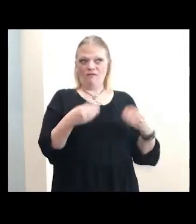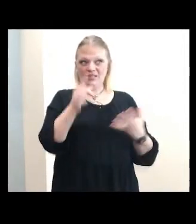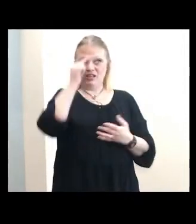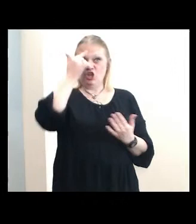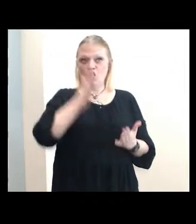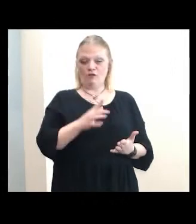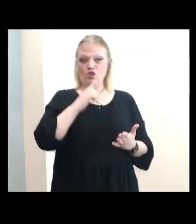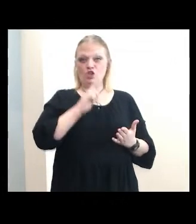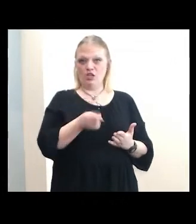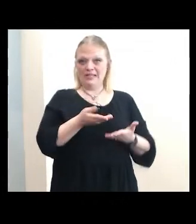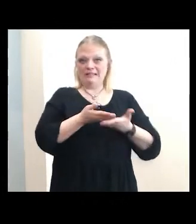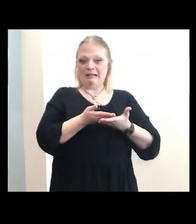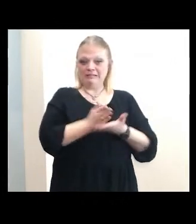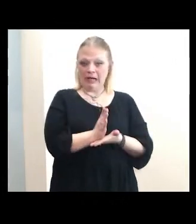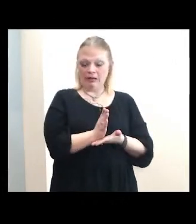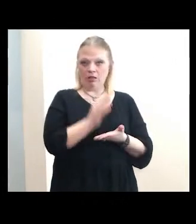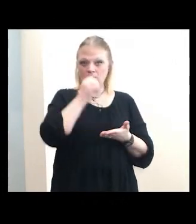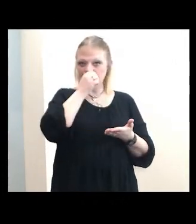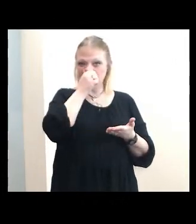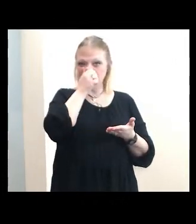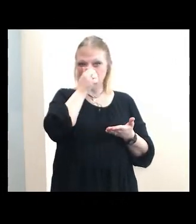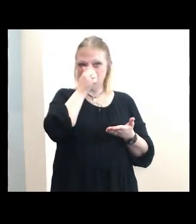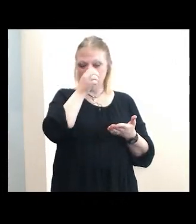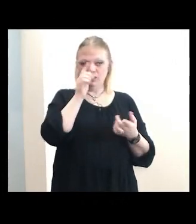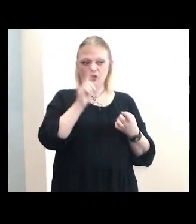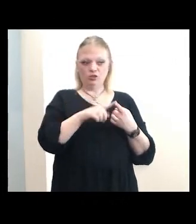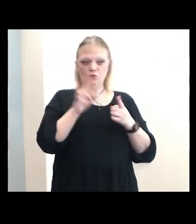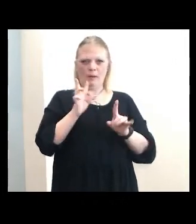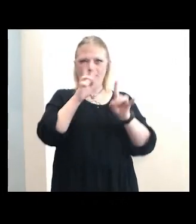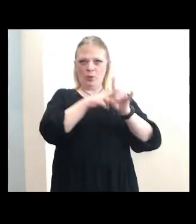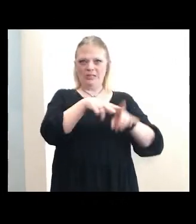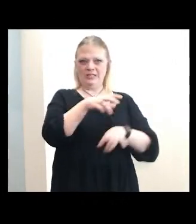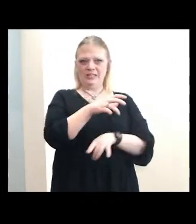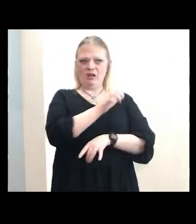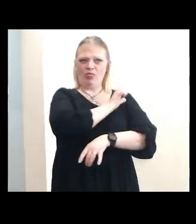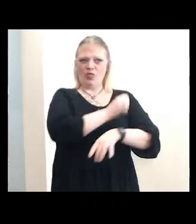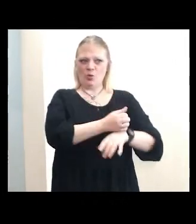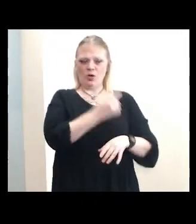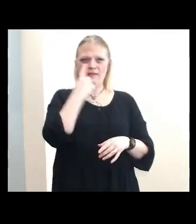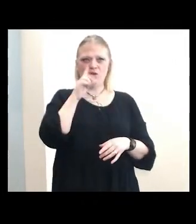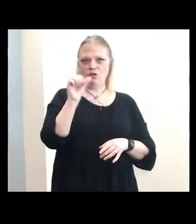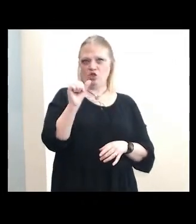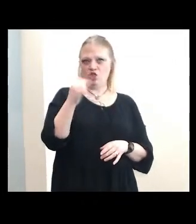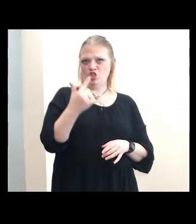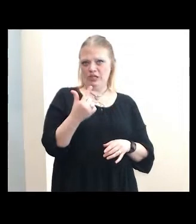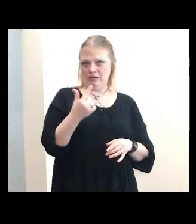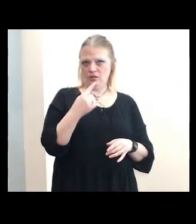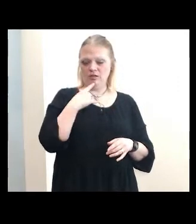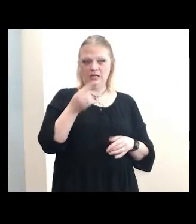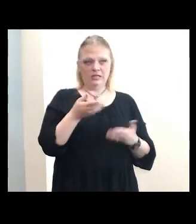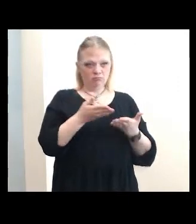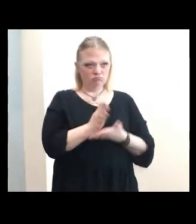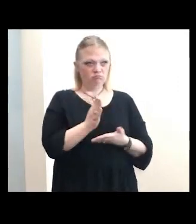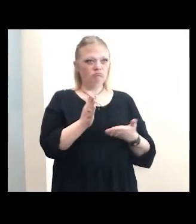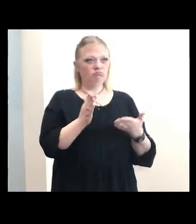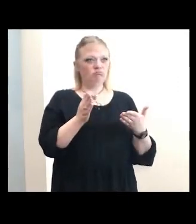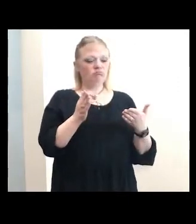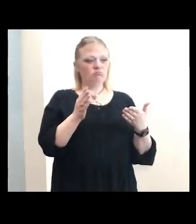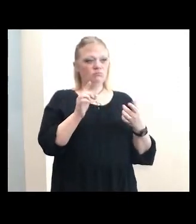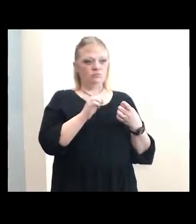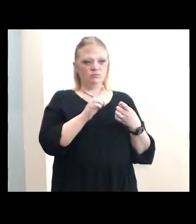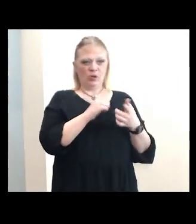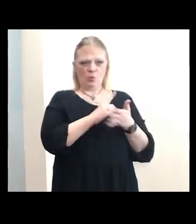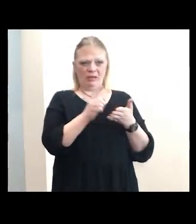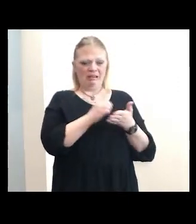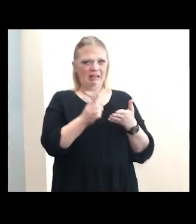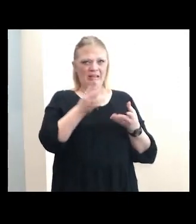is entitled to, as the appointing authority for the Attorney General, is entitled to weekly updates on the investigation. I